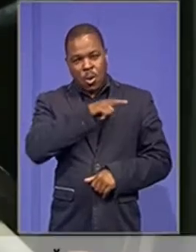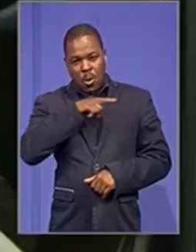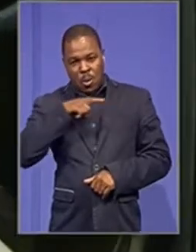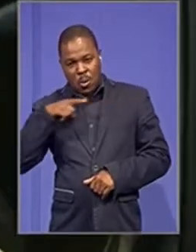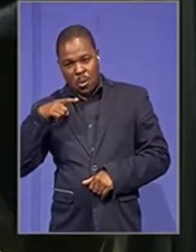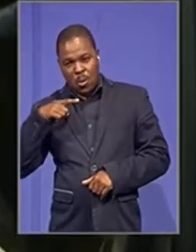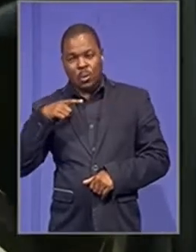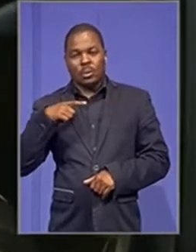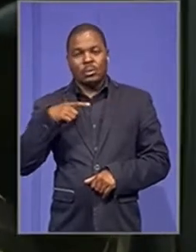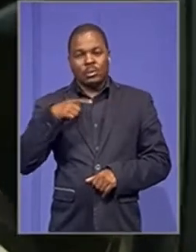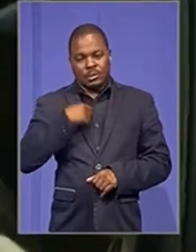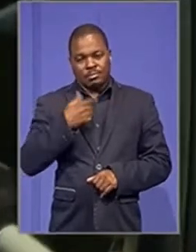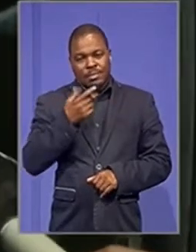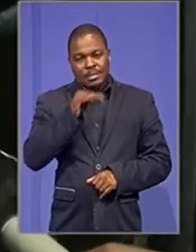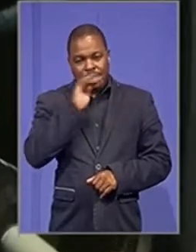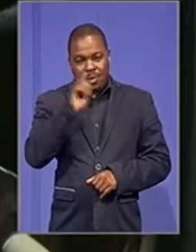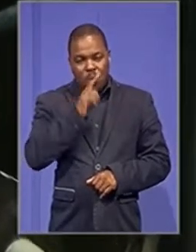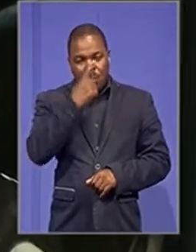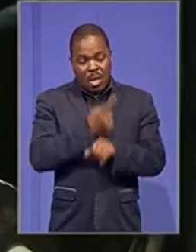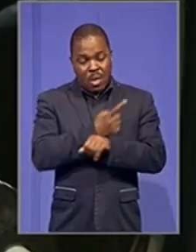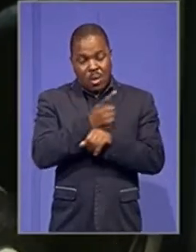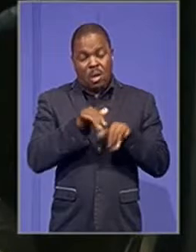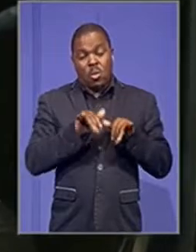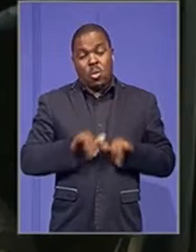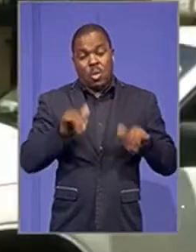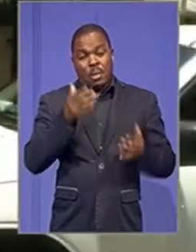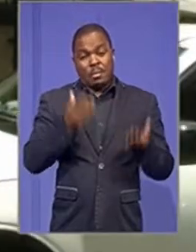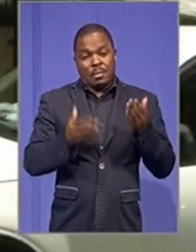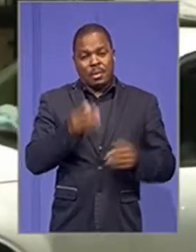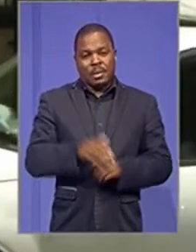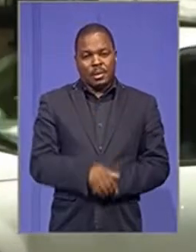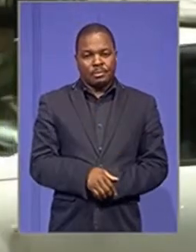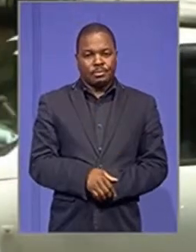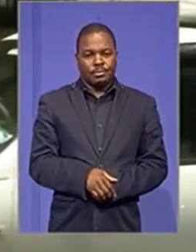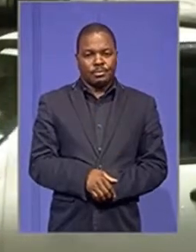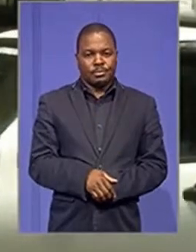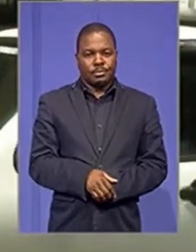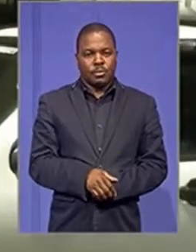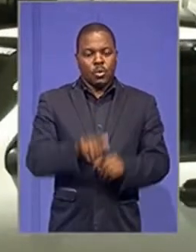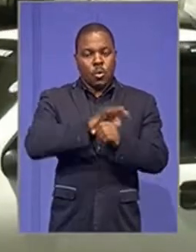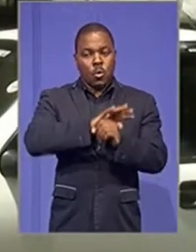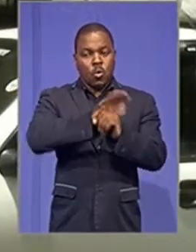side. So probably an hour that we're going to be waiting. Go elana le melao ya